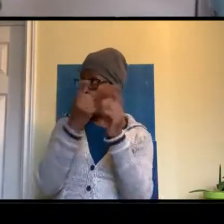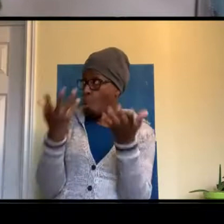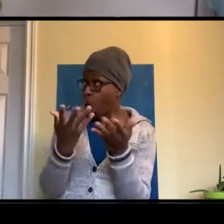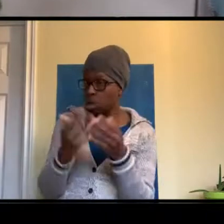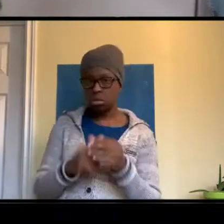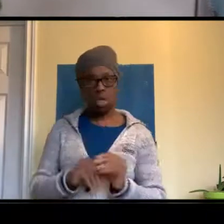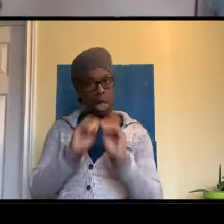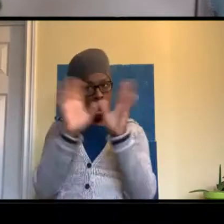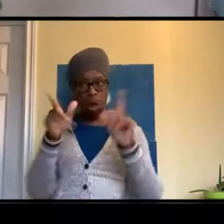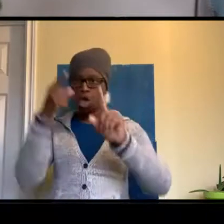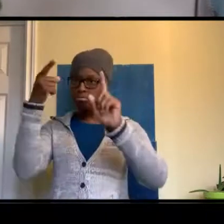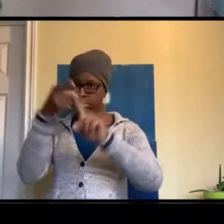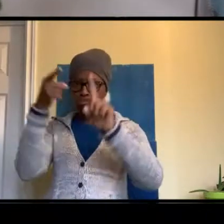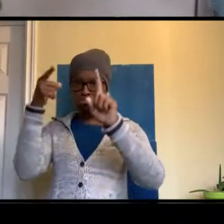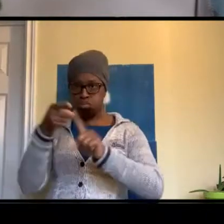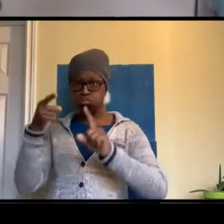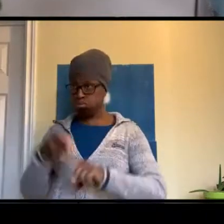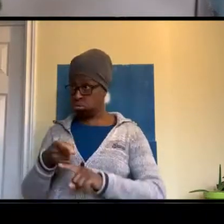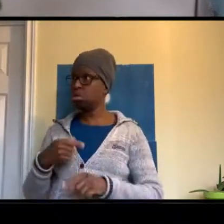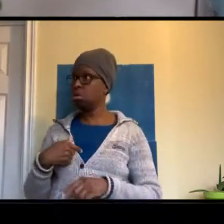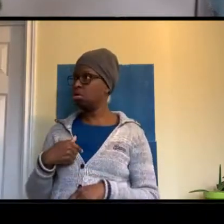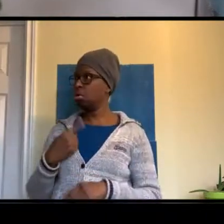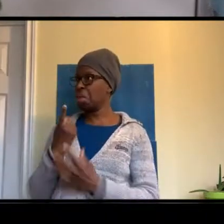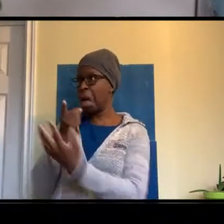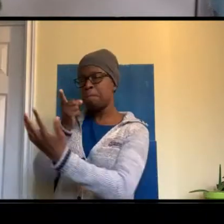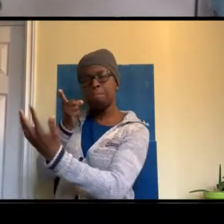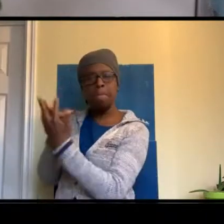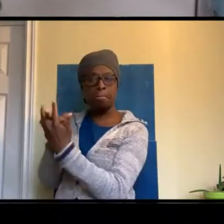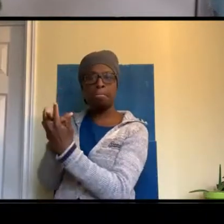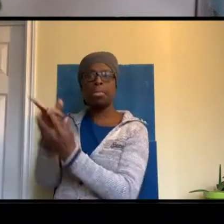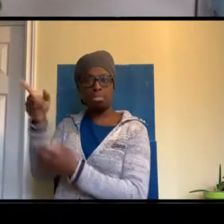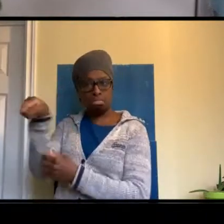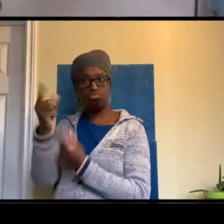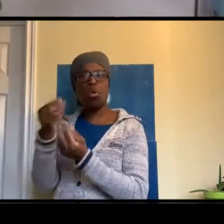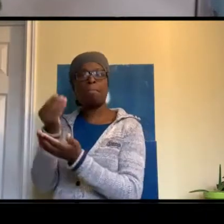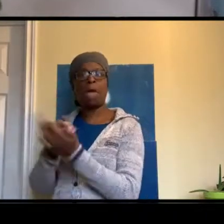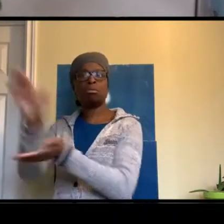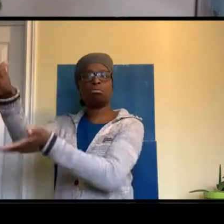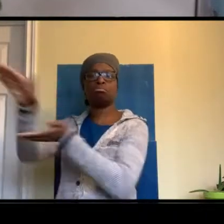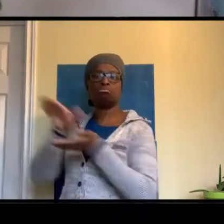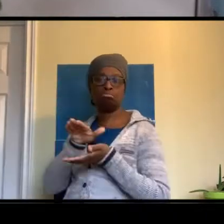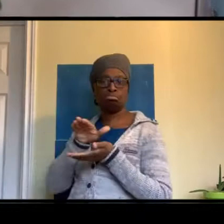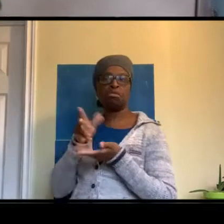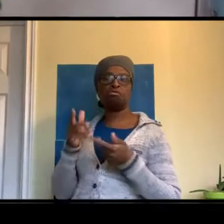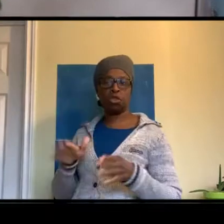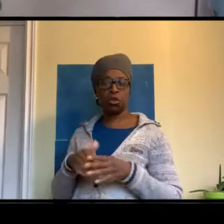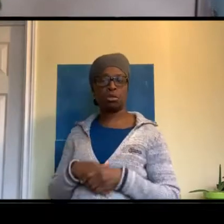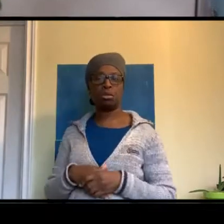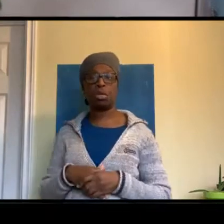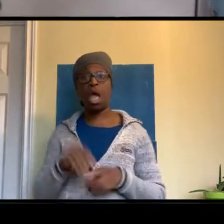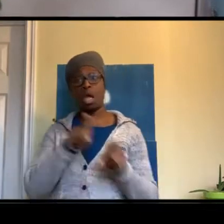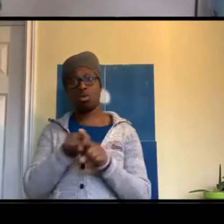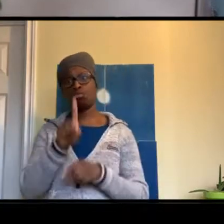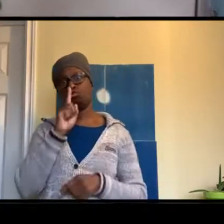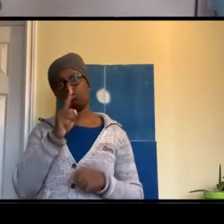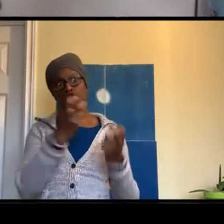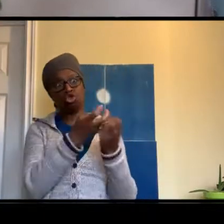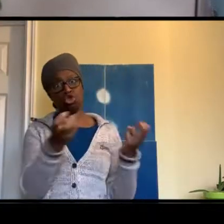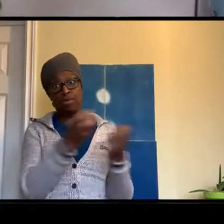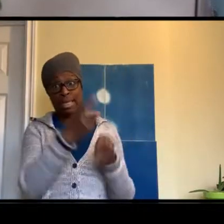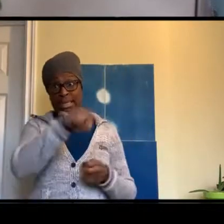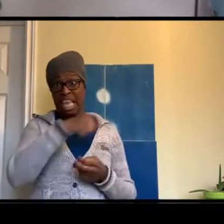short, compact way, I'm sure the granting jury would be very grateful to you as well. As you said, Heidi,